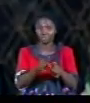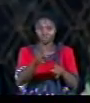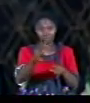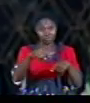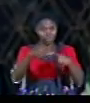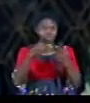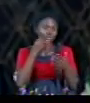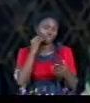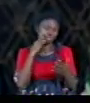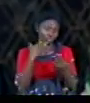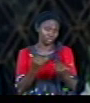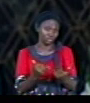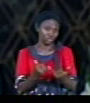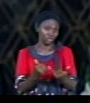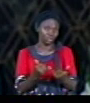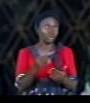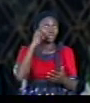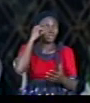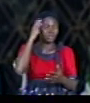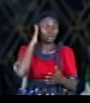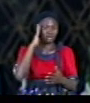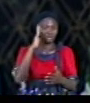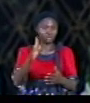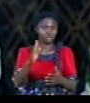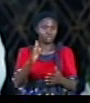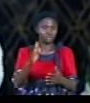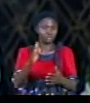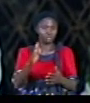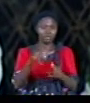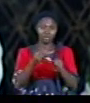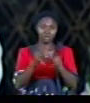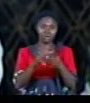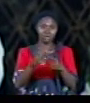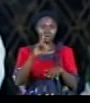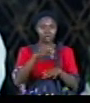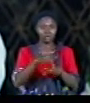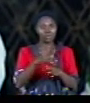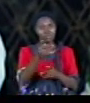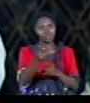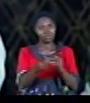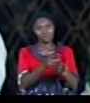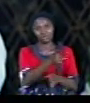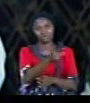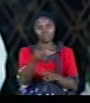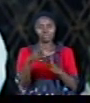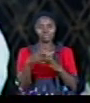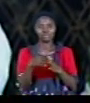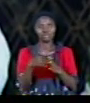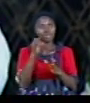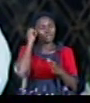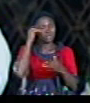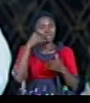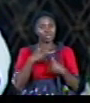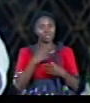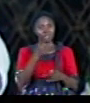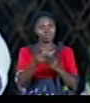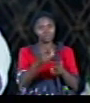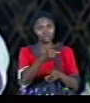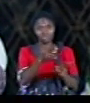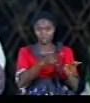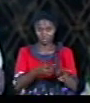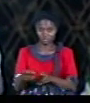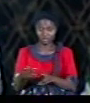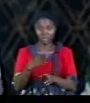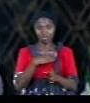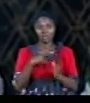will continue to visit you. He has visited you already. The manifestation will go along with you.